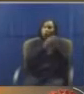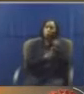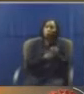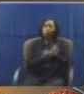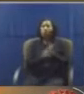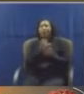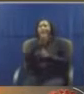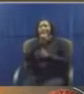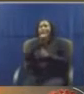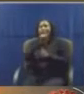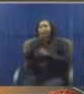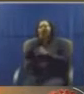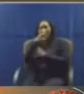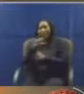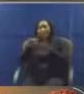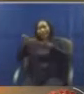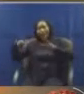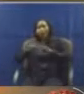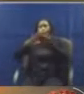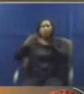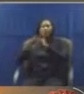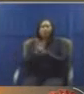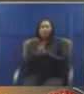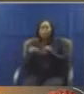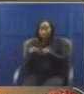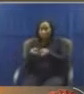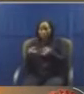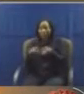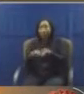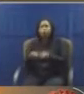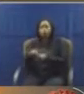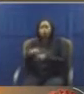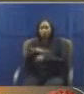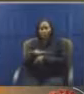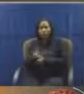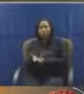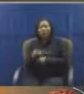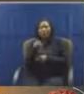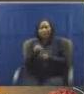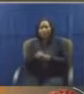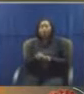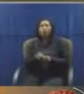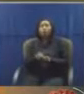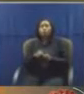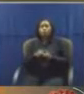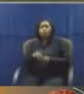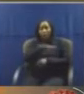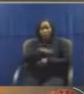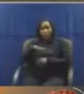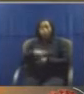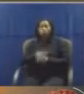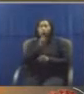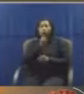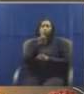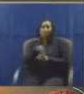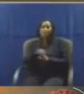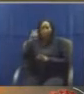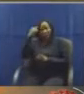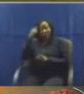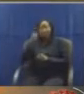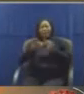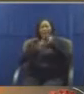and any other, including your community radio stations. These are the stations where we have to use. But I think the last one for me, which